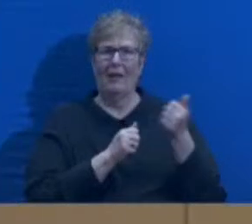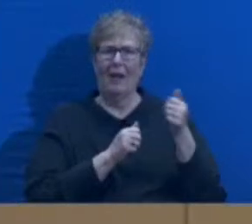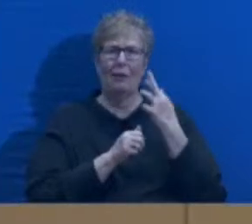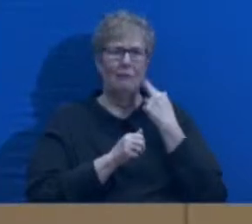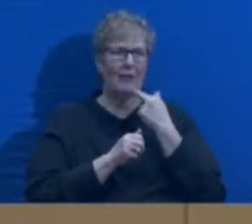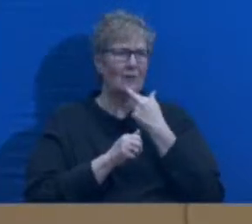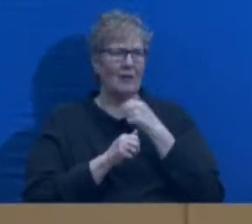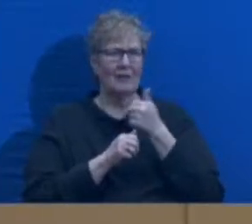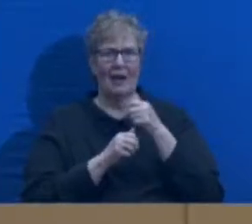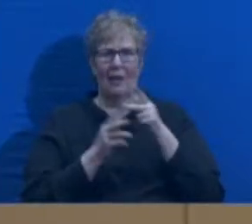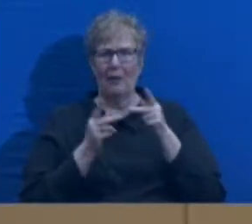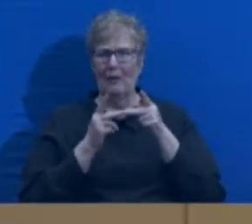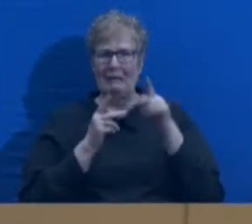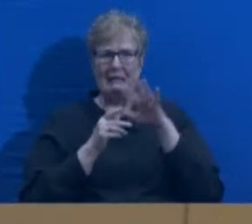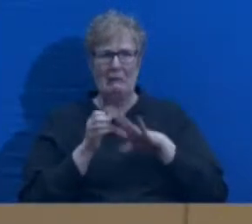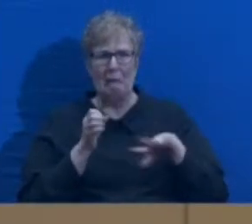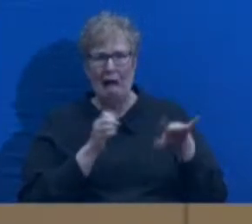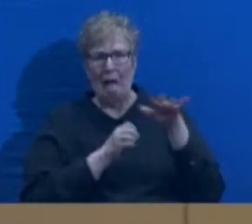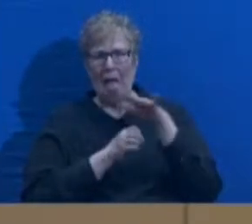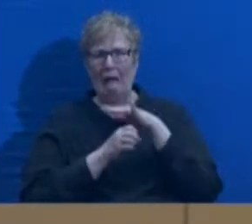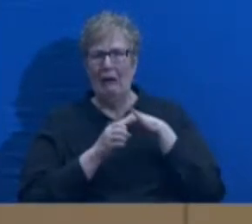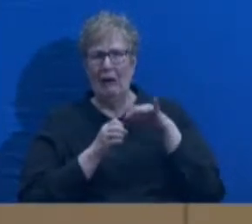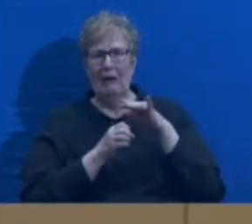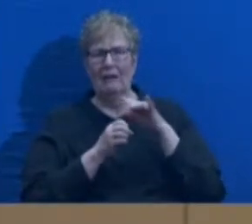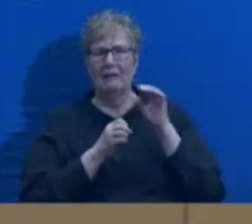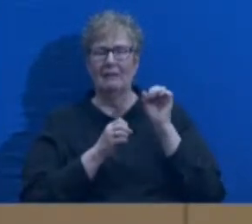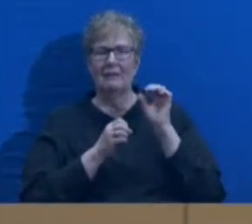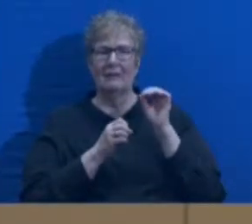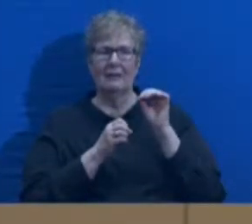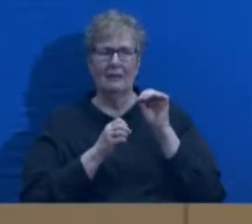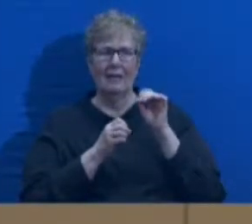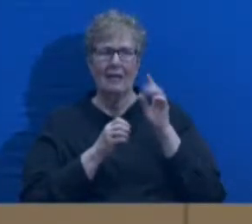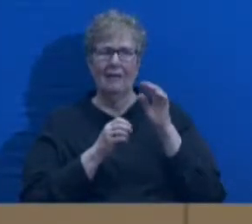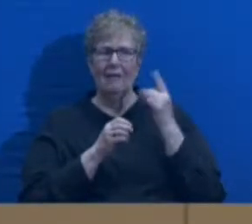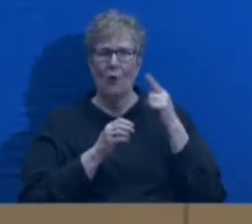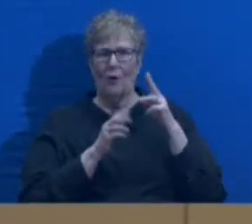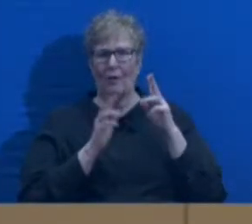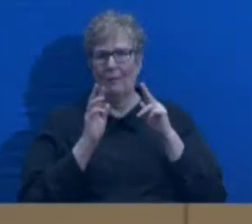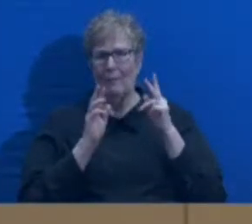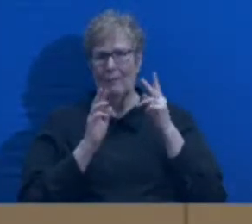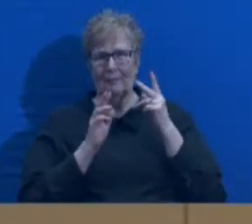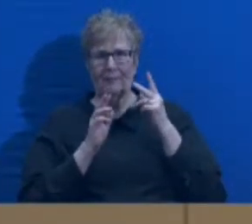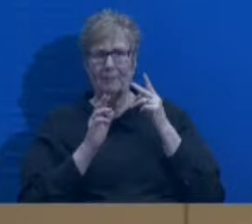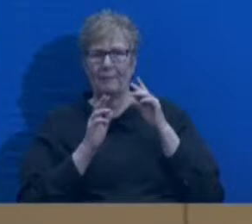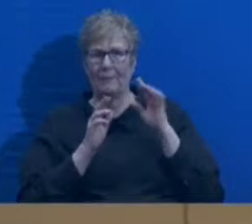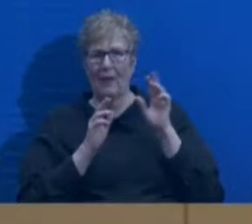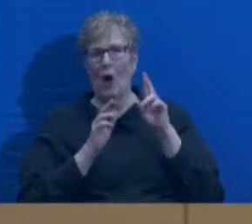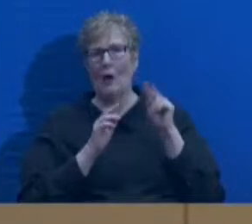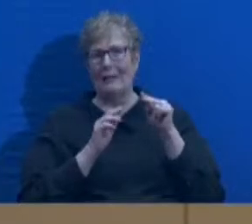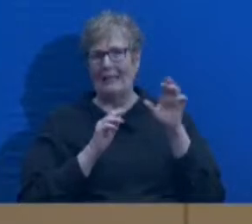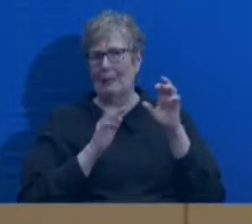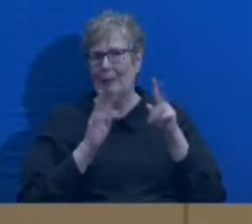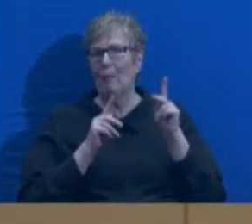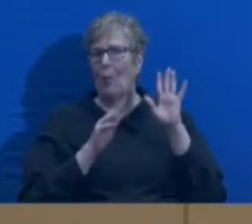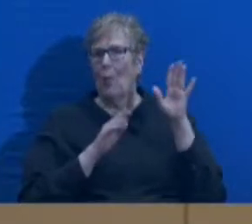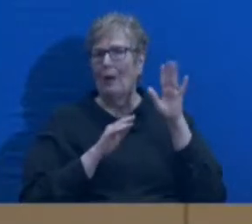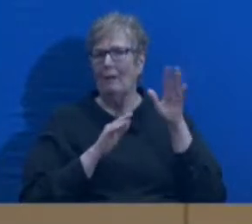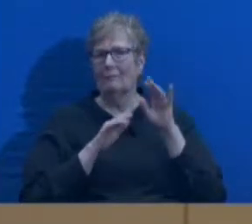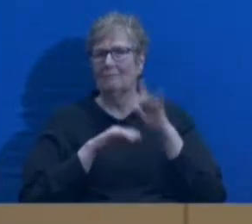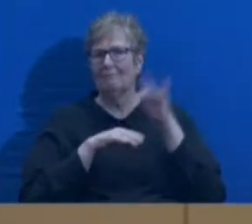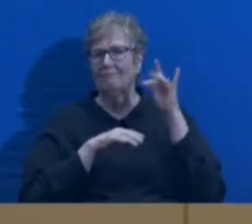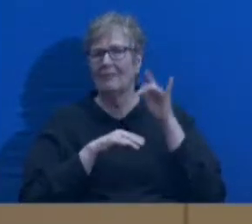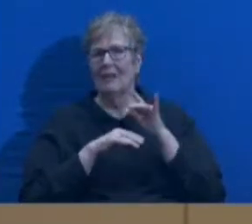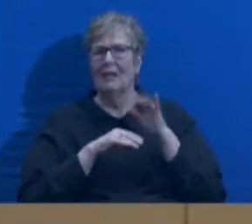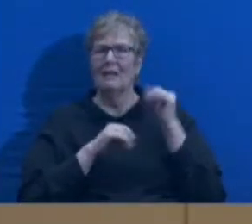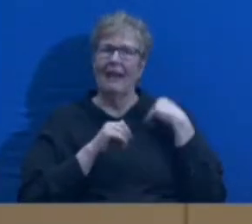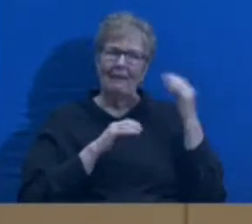other venues in the area that these attendees might visit. So that's been an ongoing process.